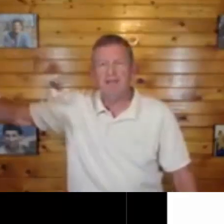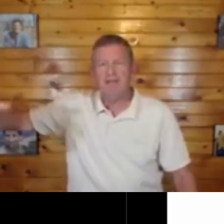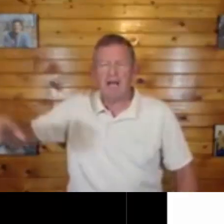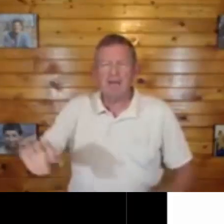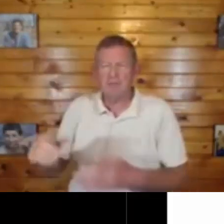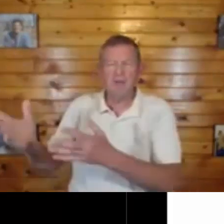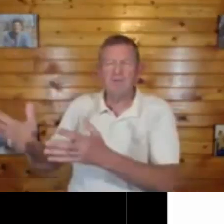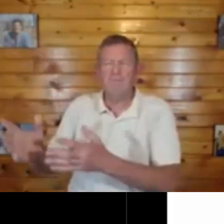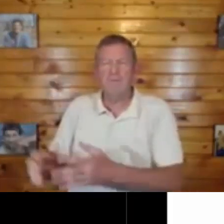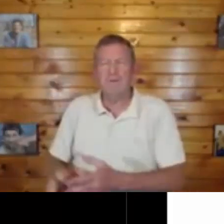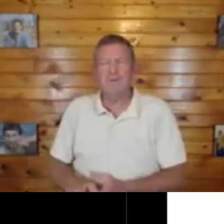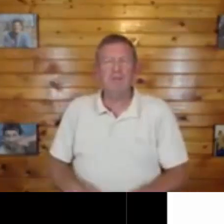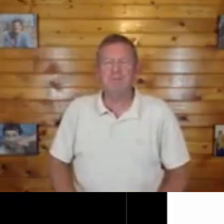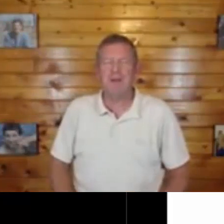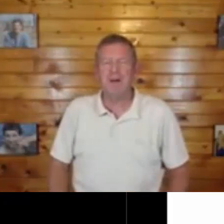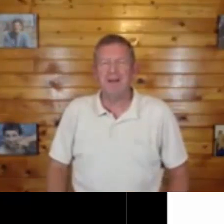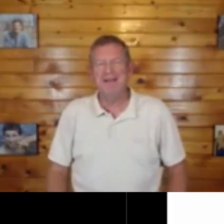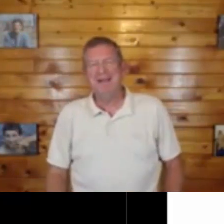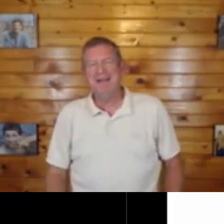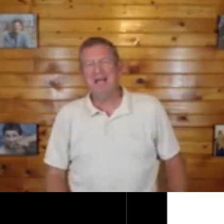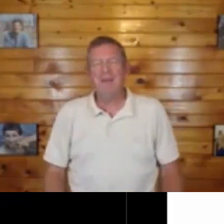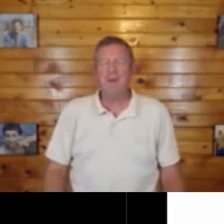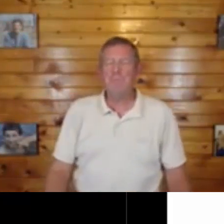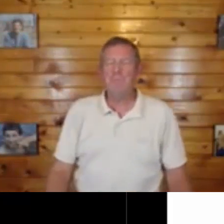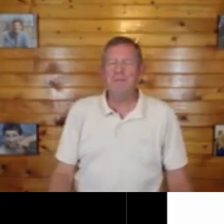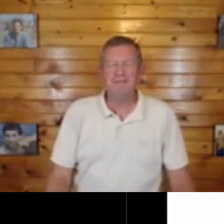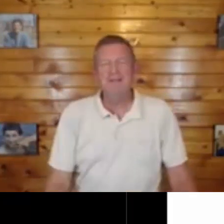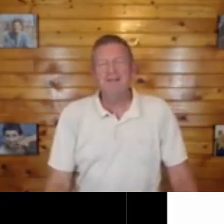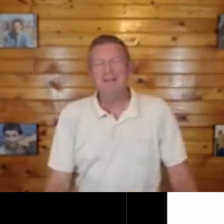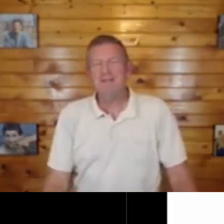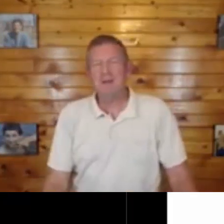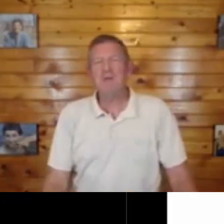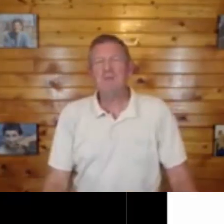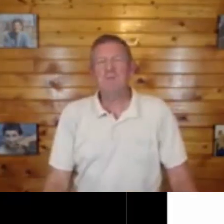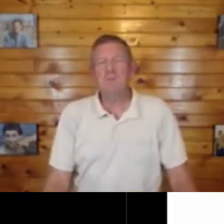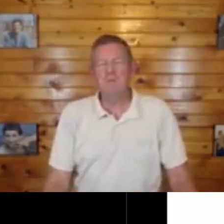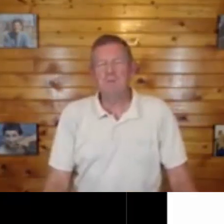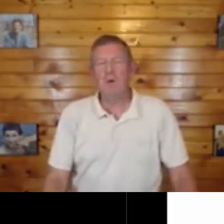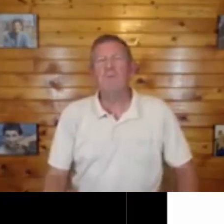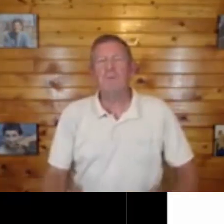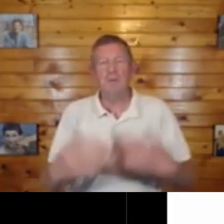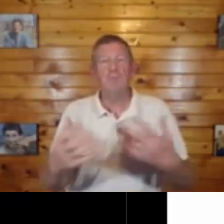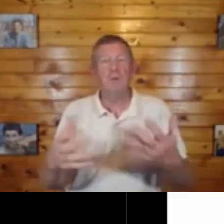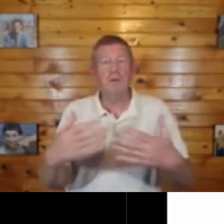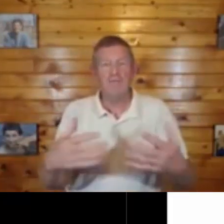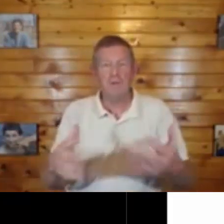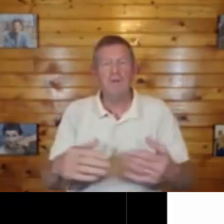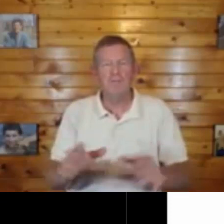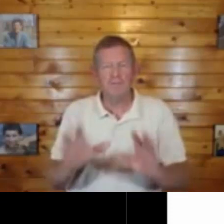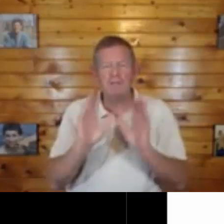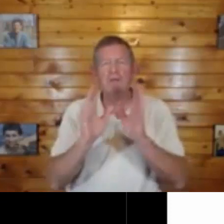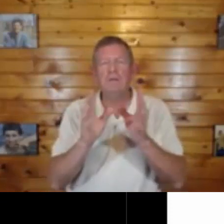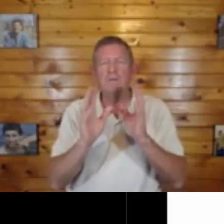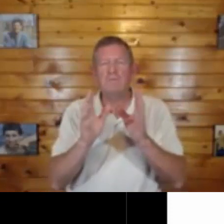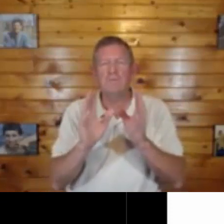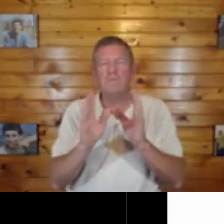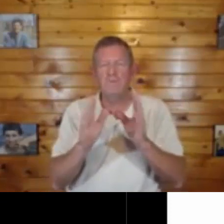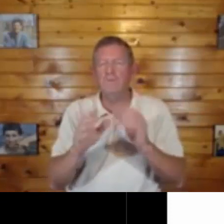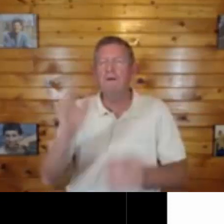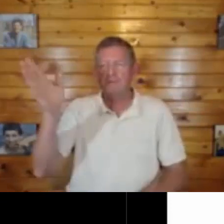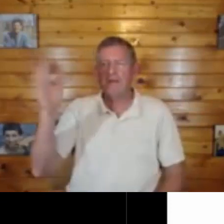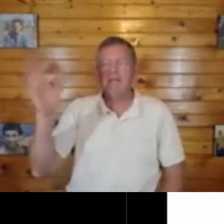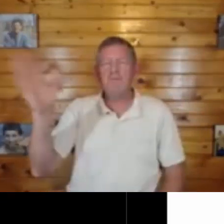okay? I'll use vous with her, but she is my buddy. Elle est ma copine. So I'll use tu normally in real life with her. But I want you to hear the